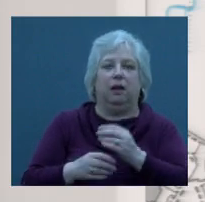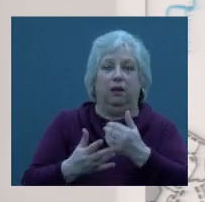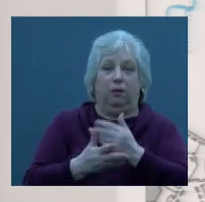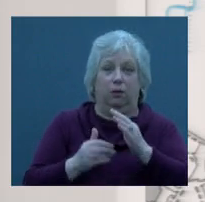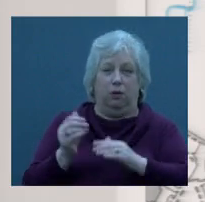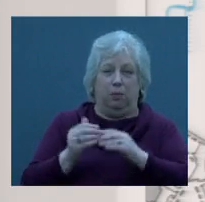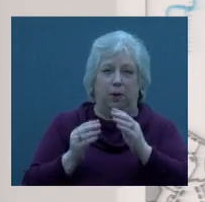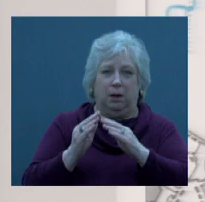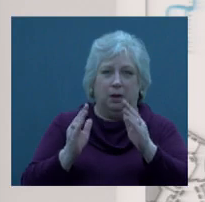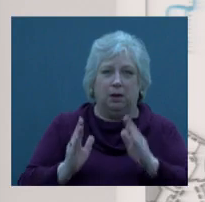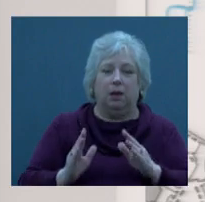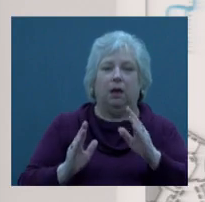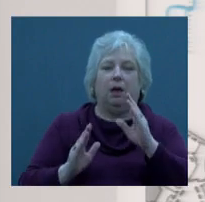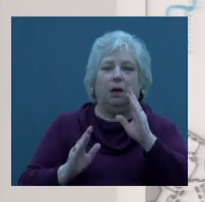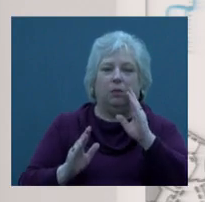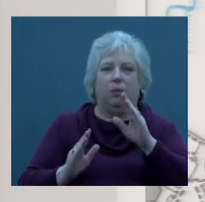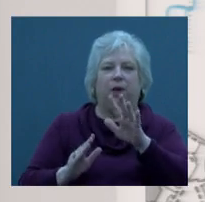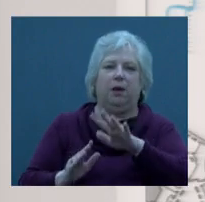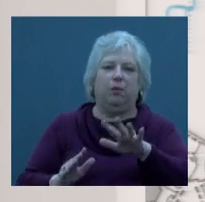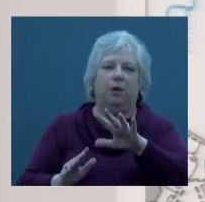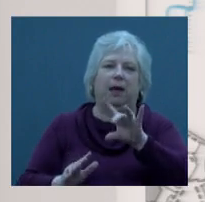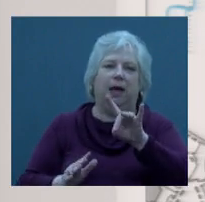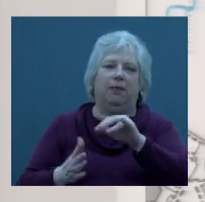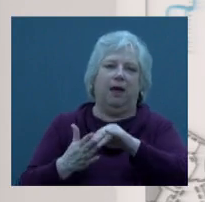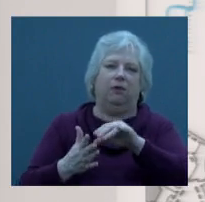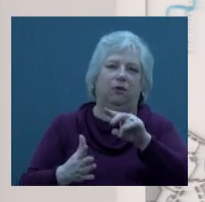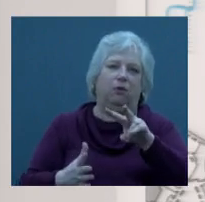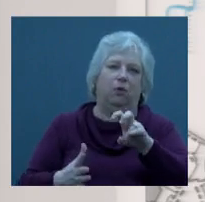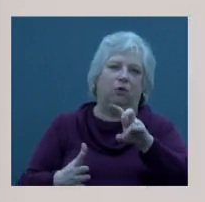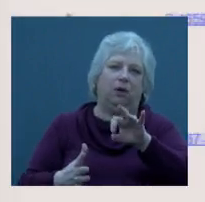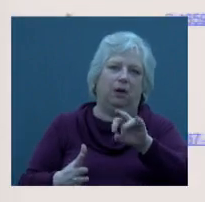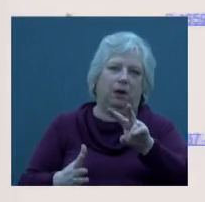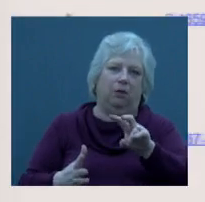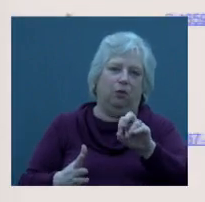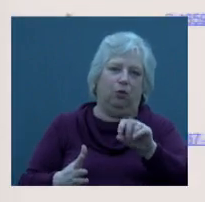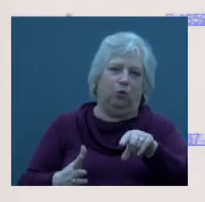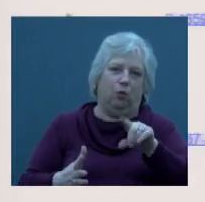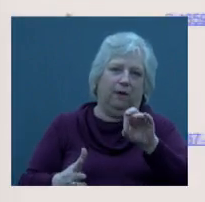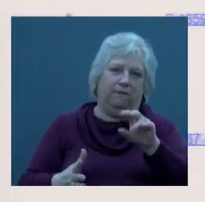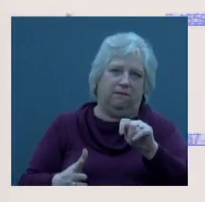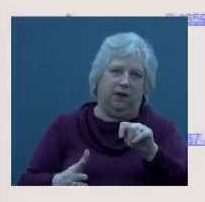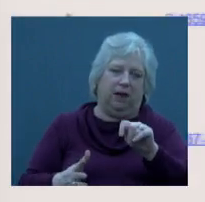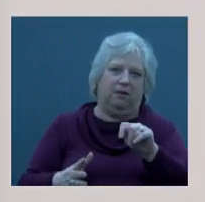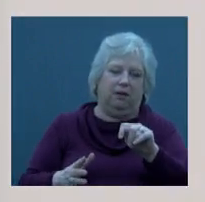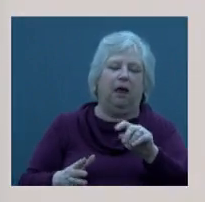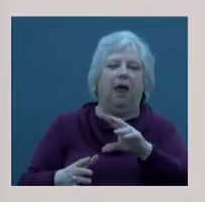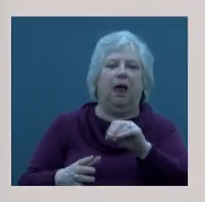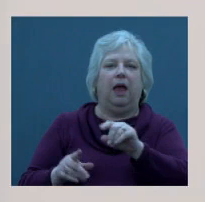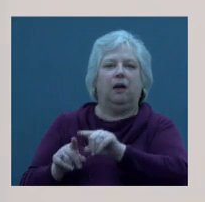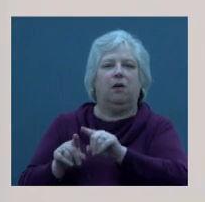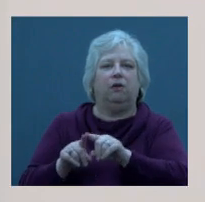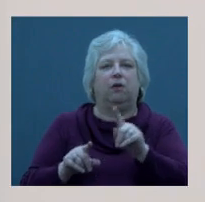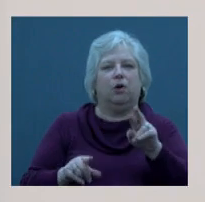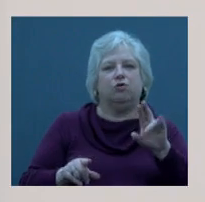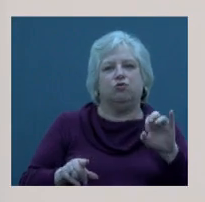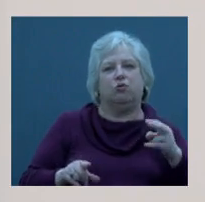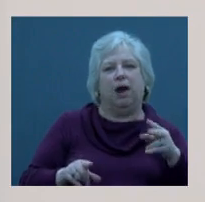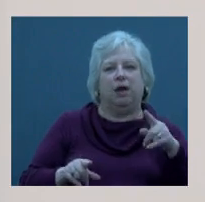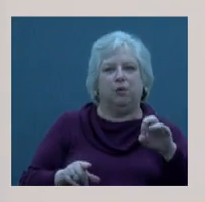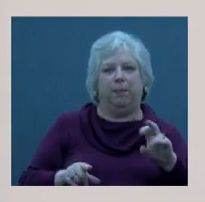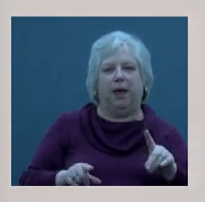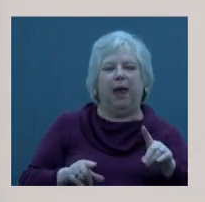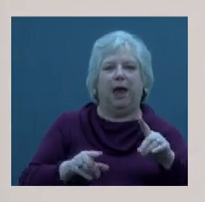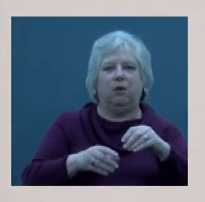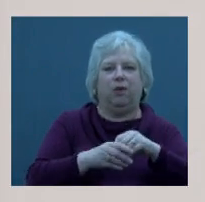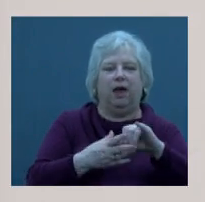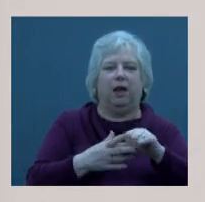be constructed with this development would be approximately 8,292 square feet in area. There would also be a trash pad and an enclosure with